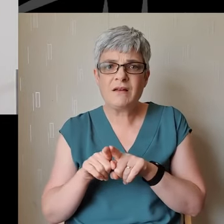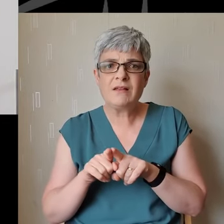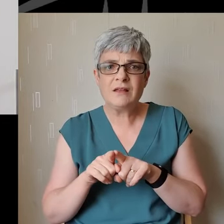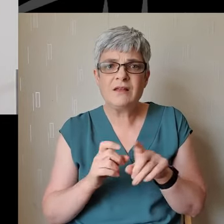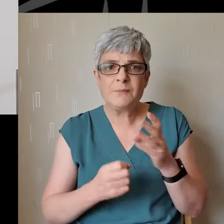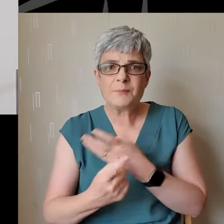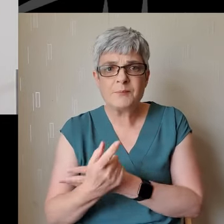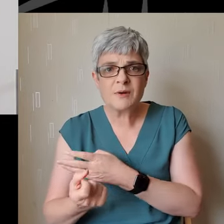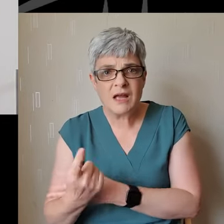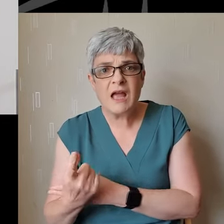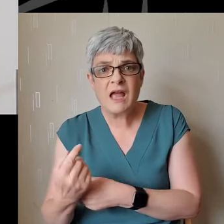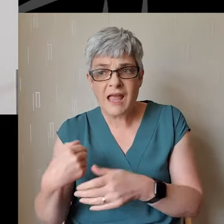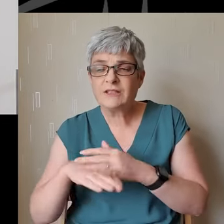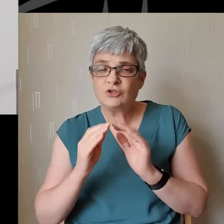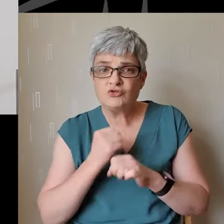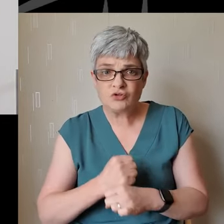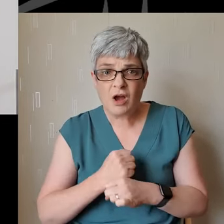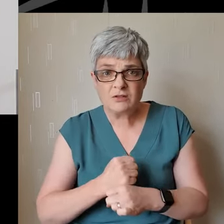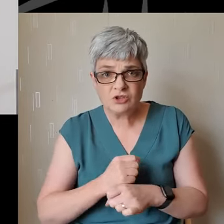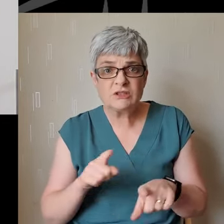for church folk as well.